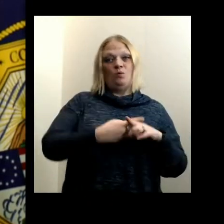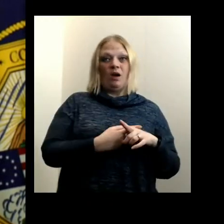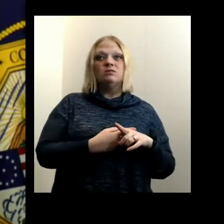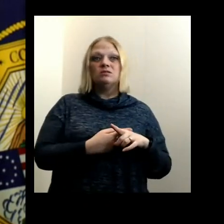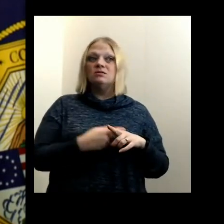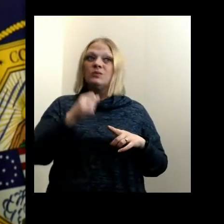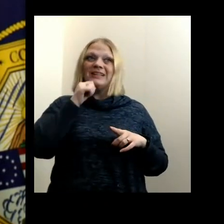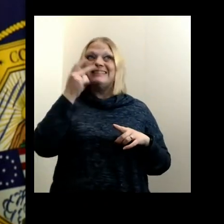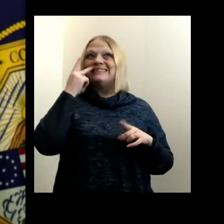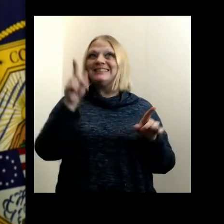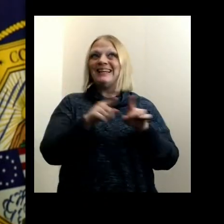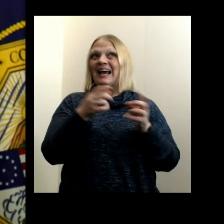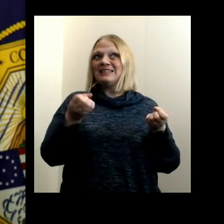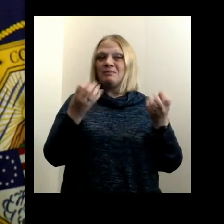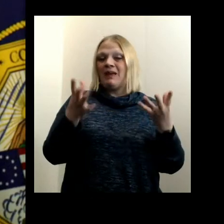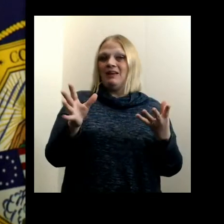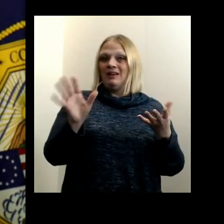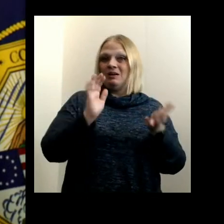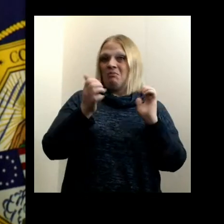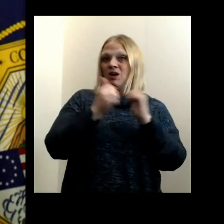many cases as we had early on.